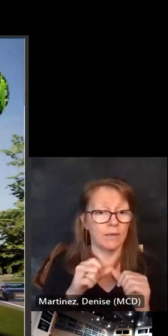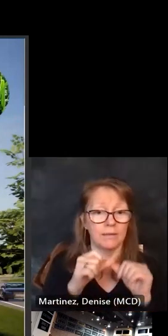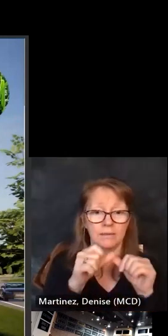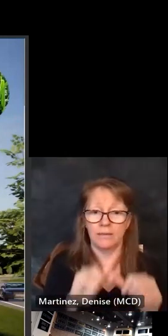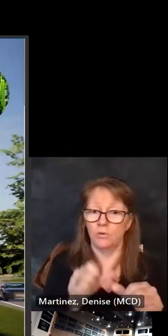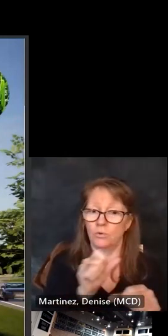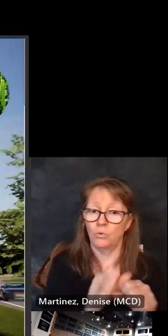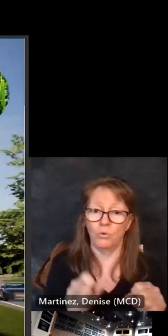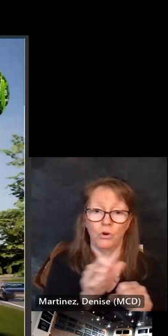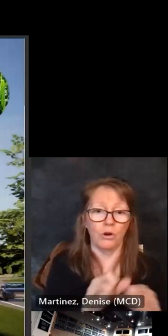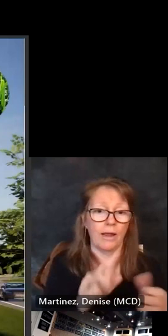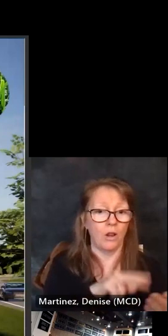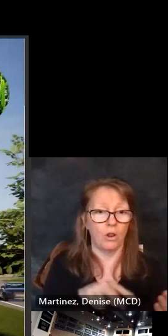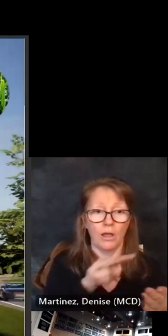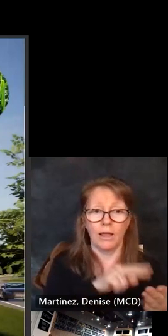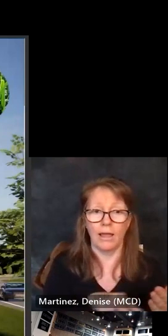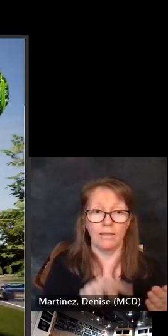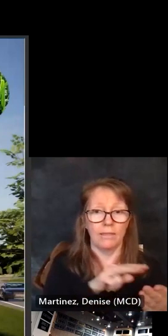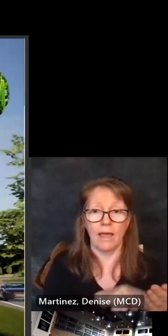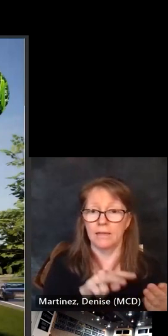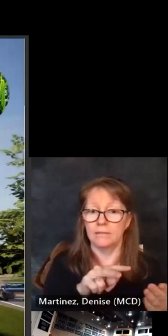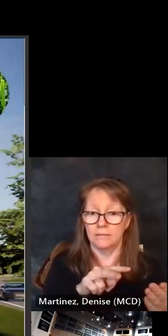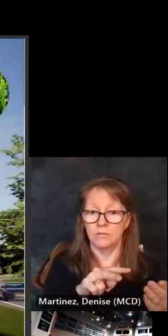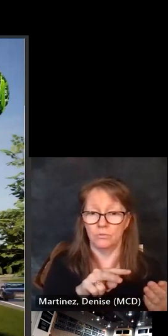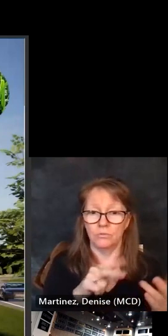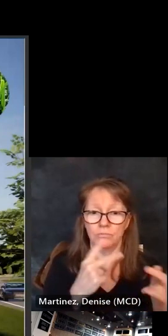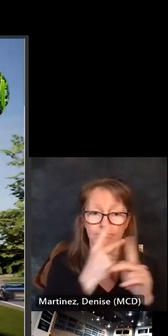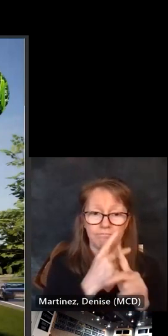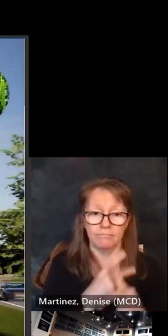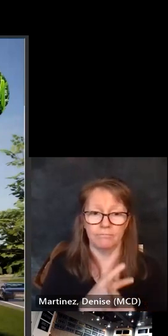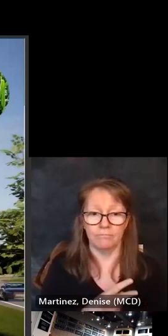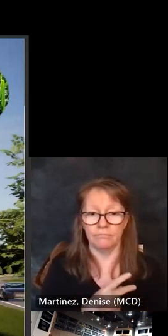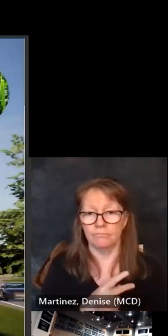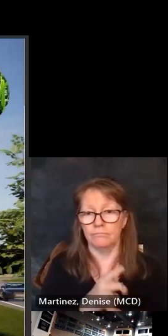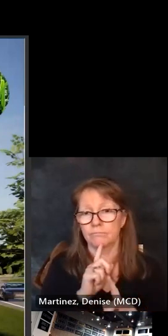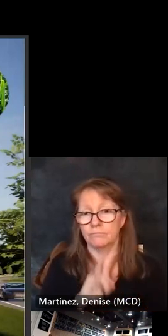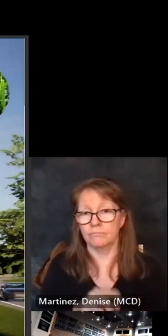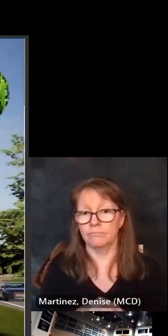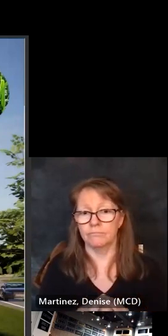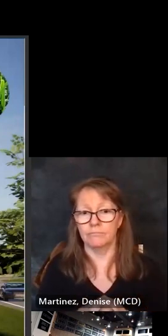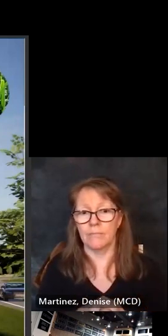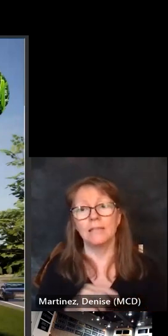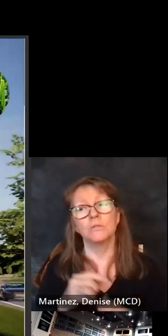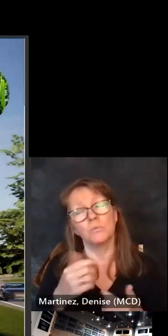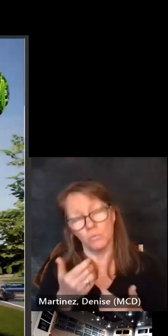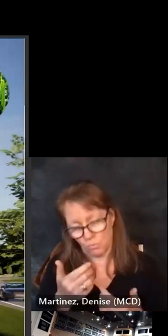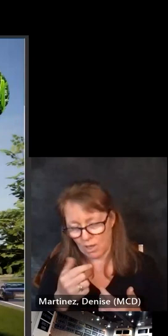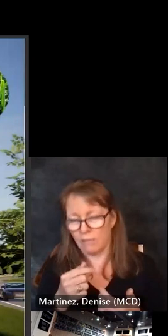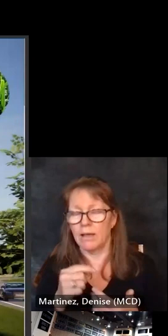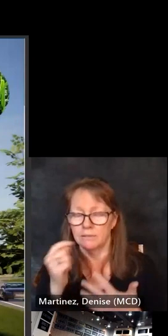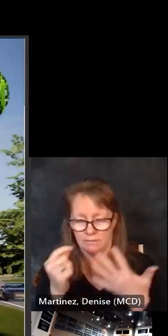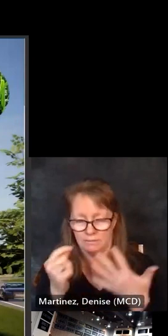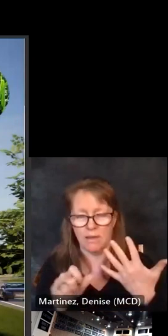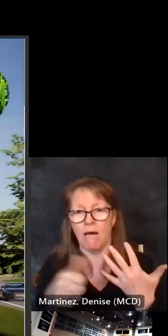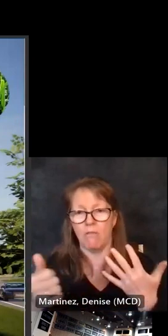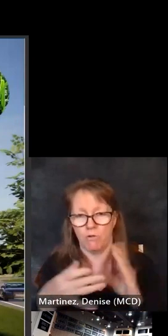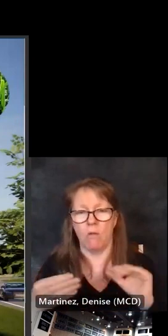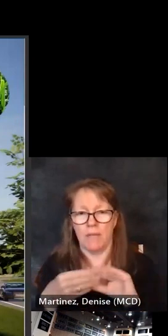at that landscaping to be responsive. I know there's a number of other comments.